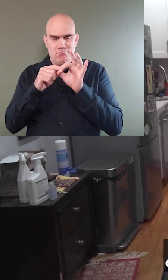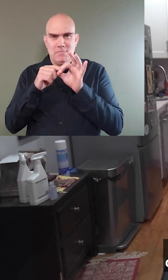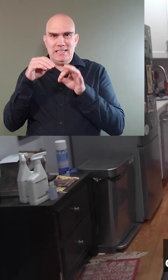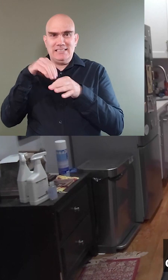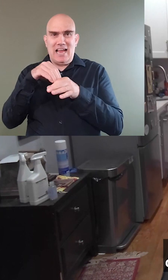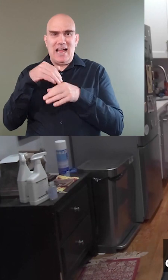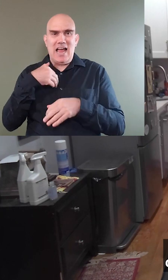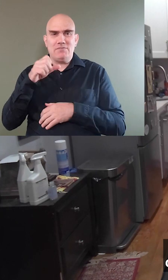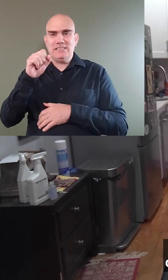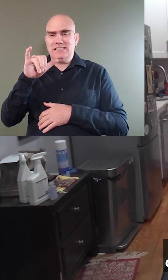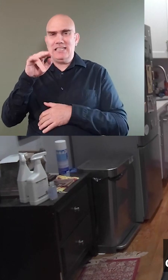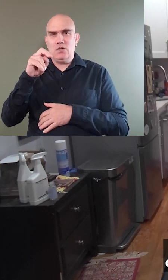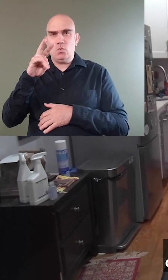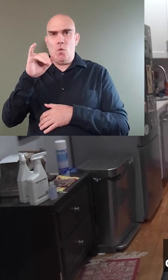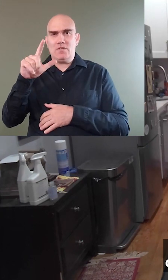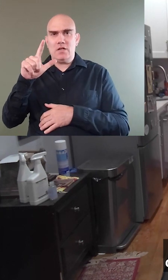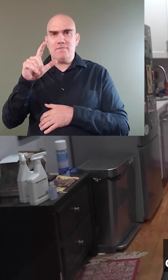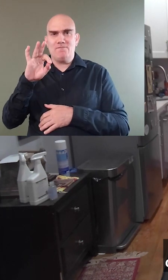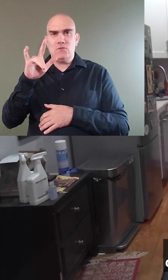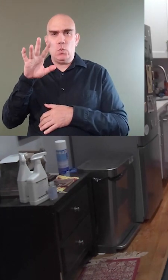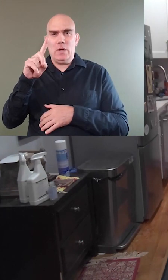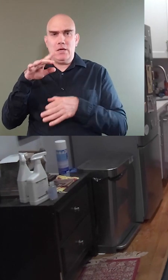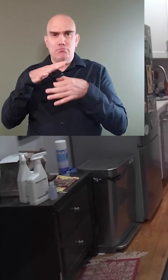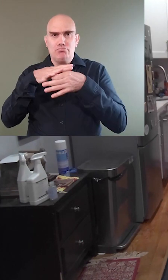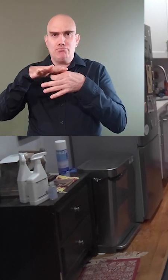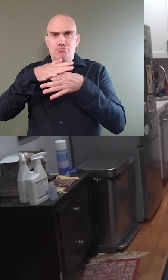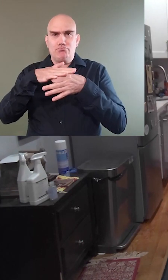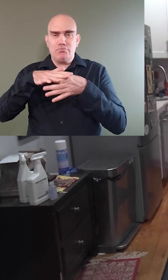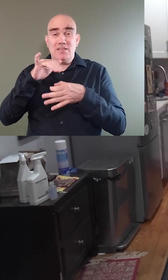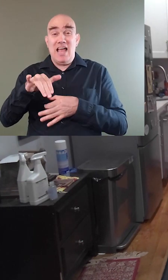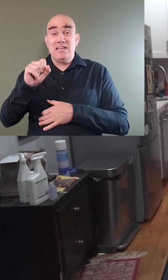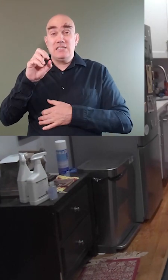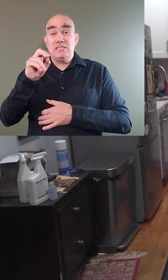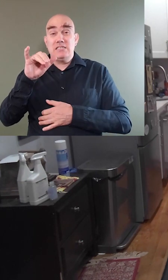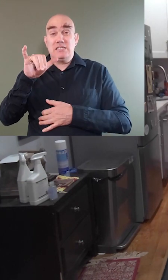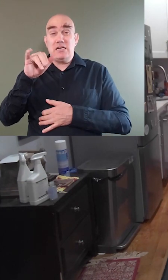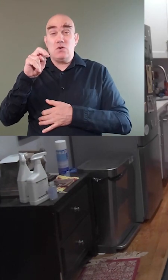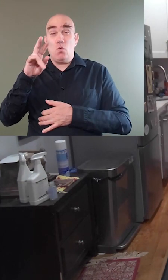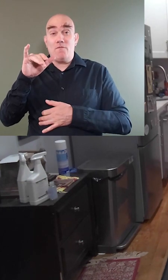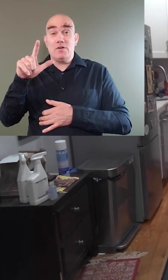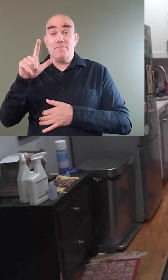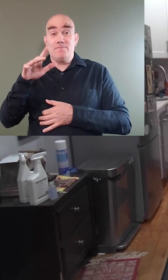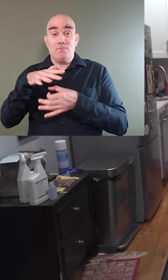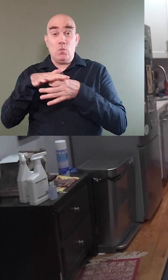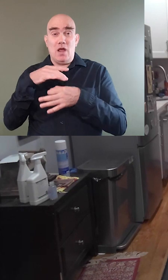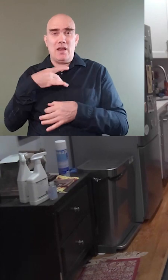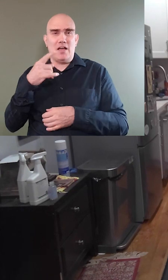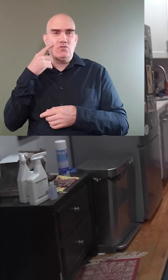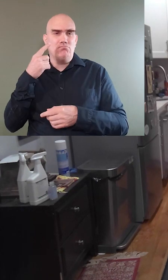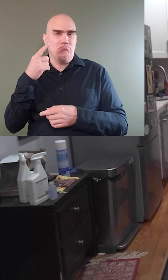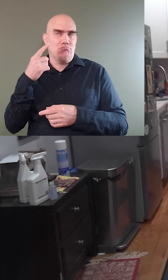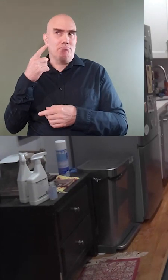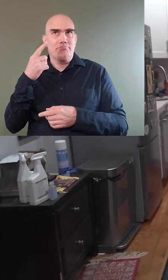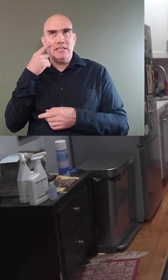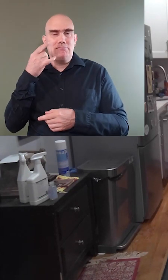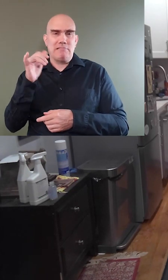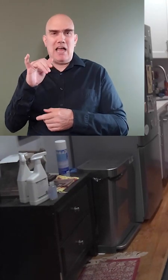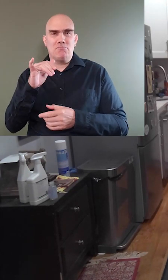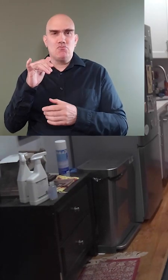plastic capsule is synovial fluid. Synovial fluid I like to think of